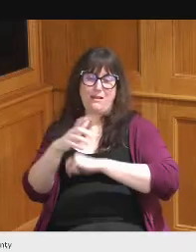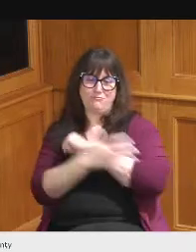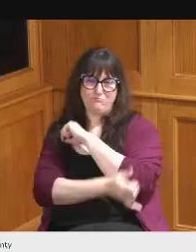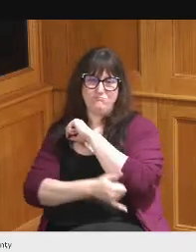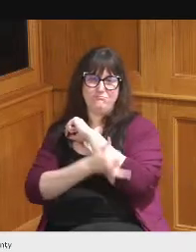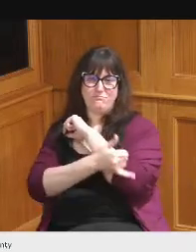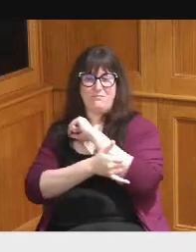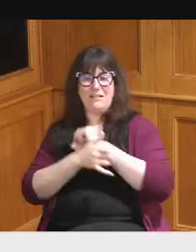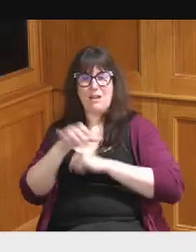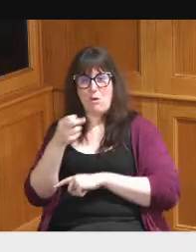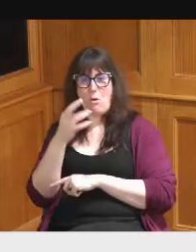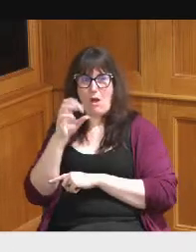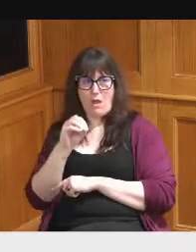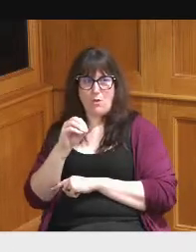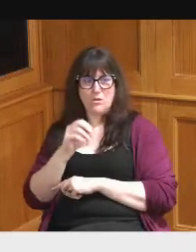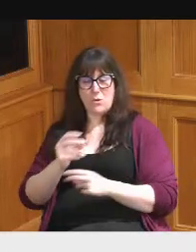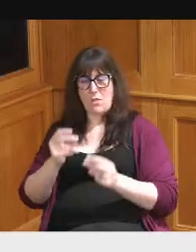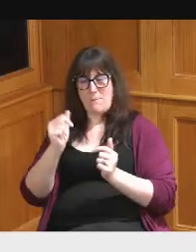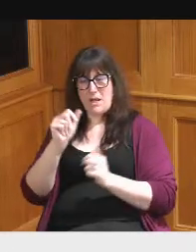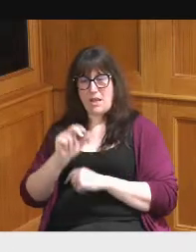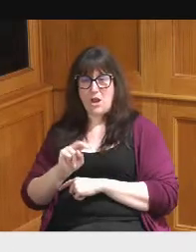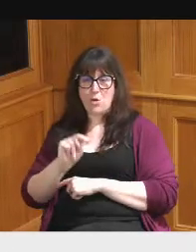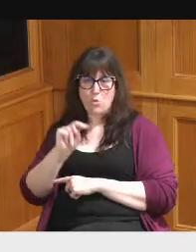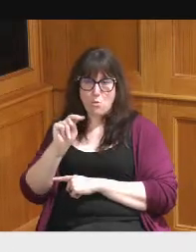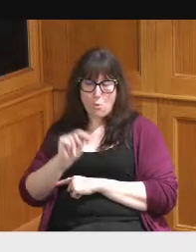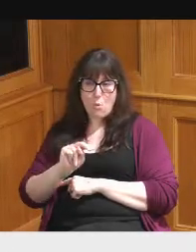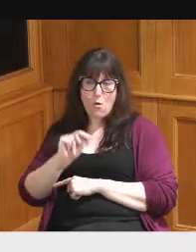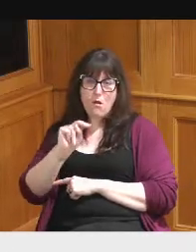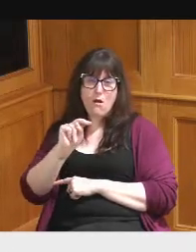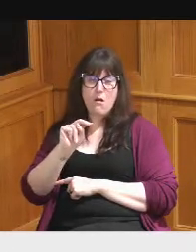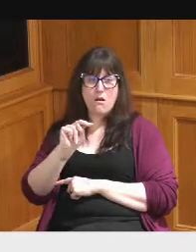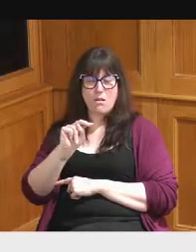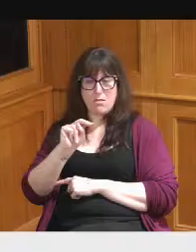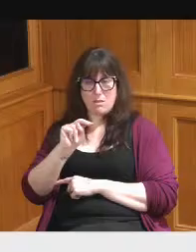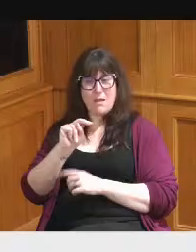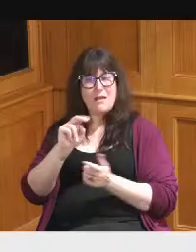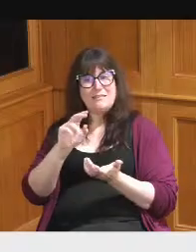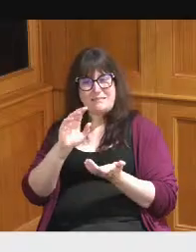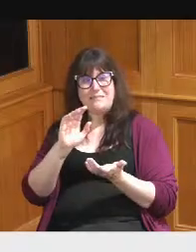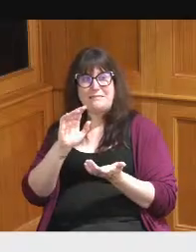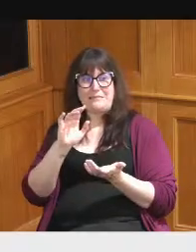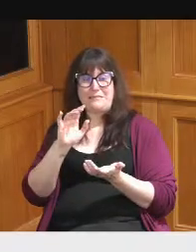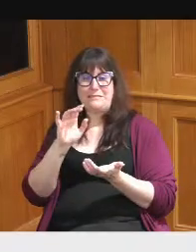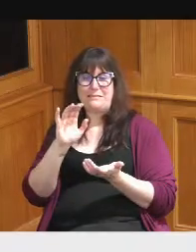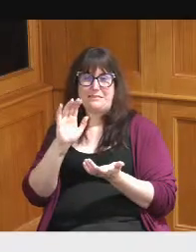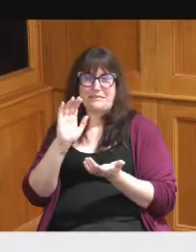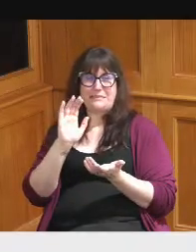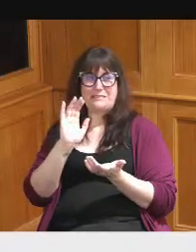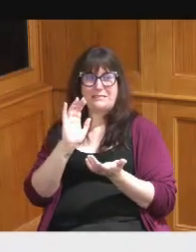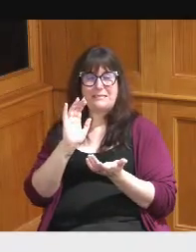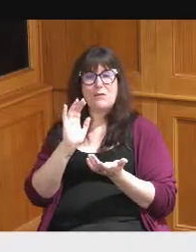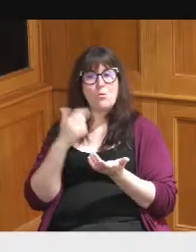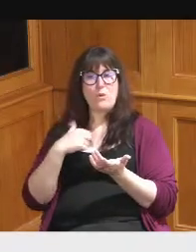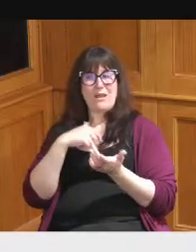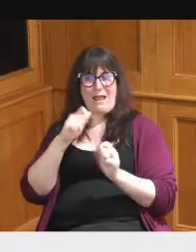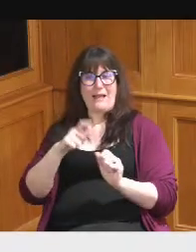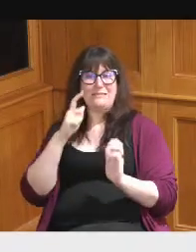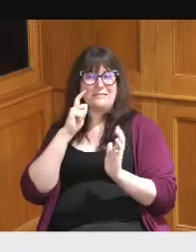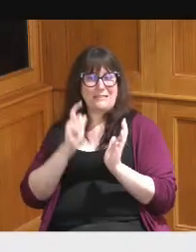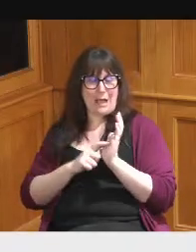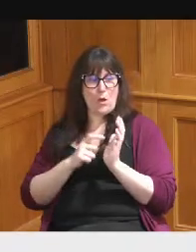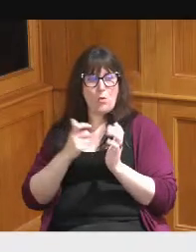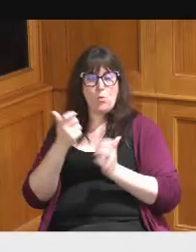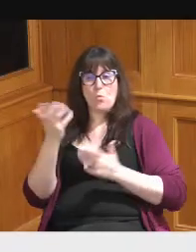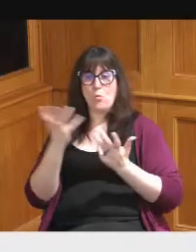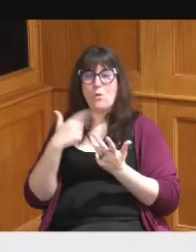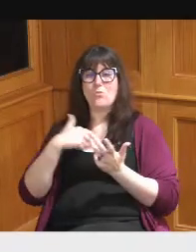example, what's going on to our immediate north is oftentimes important because it can portend the conditions that we're likely to see here. We